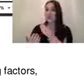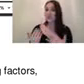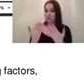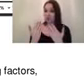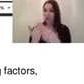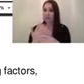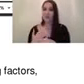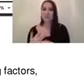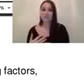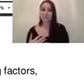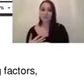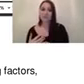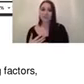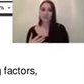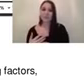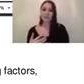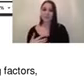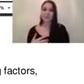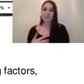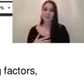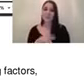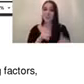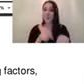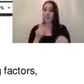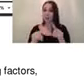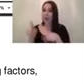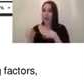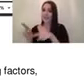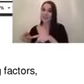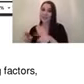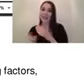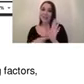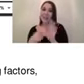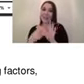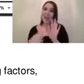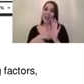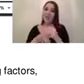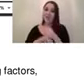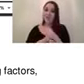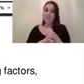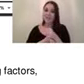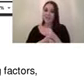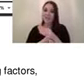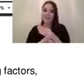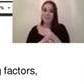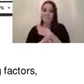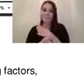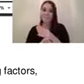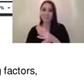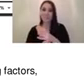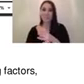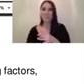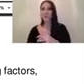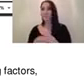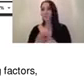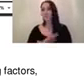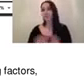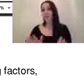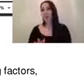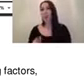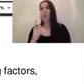a variety of lenses. So there's not like one single